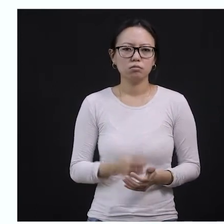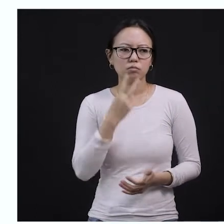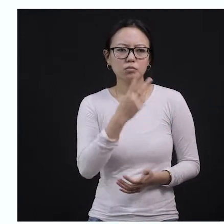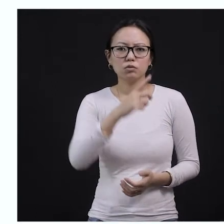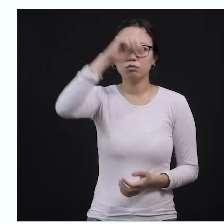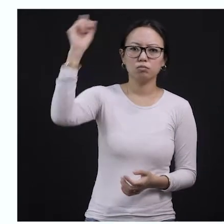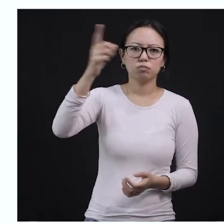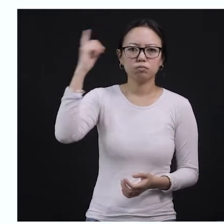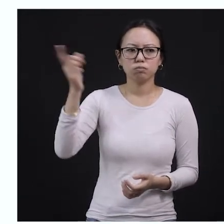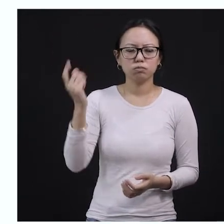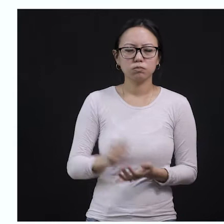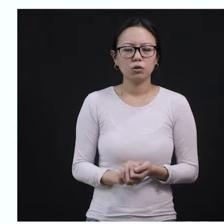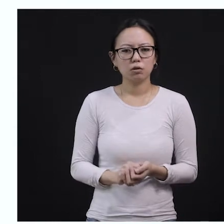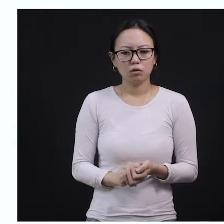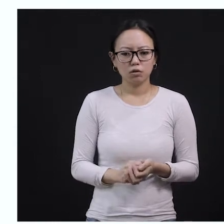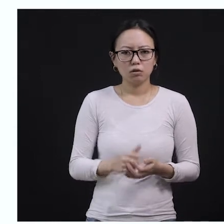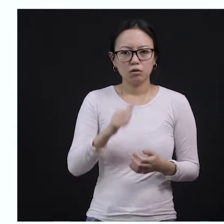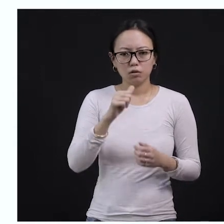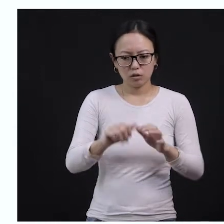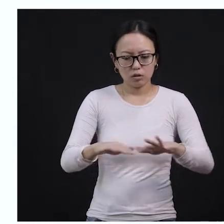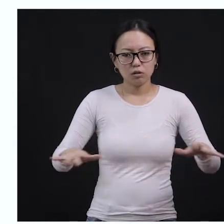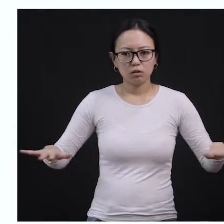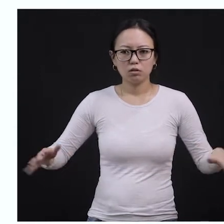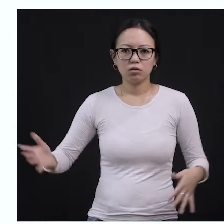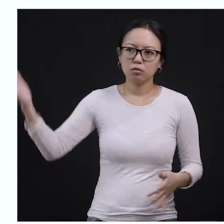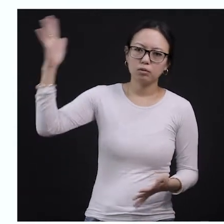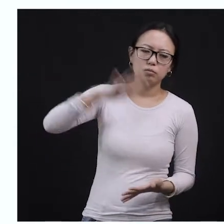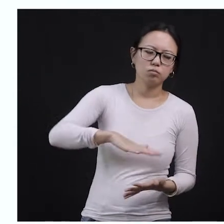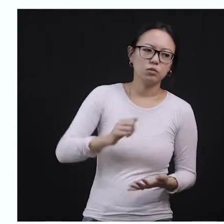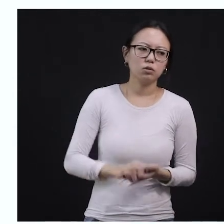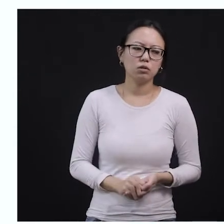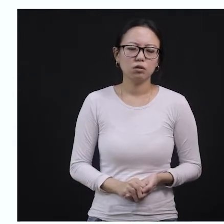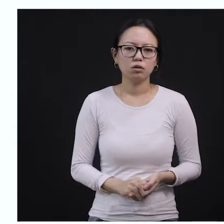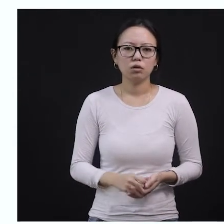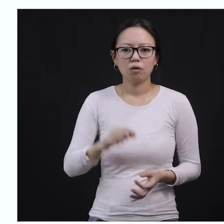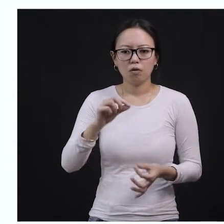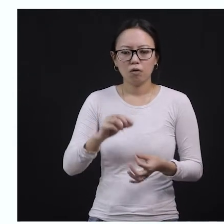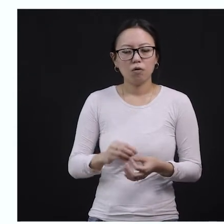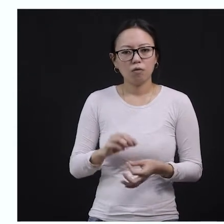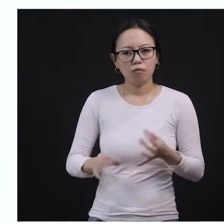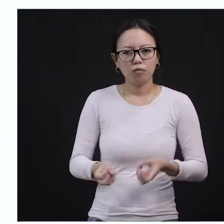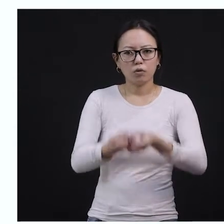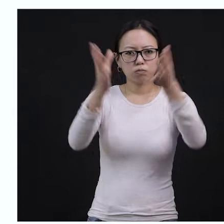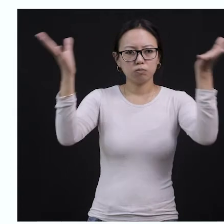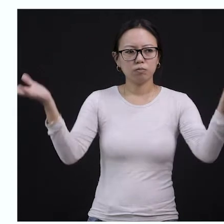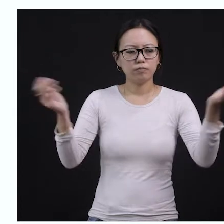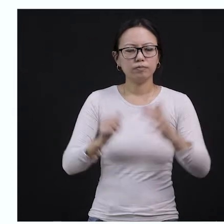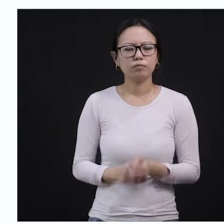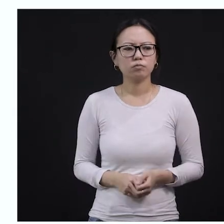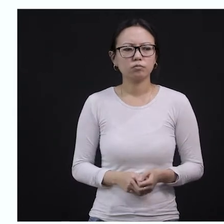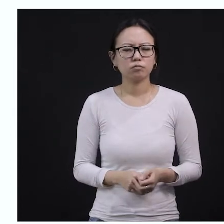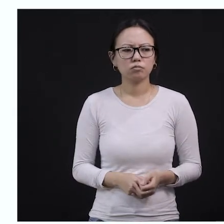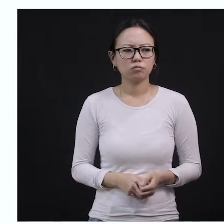see earthquake, you see fire, you see volcanoes. Now, can you differentiate which of these are